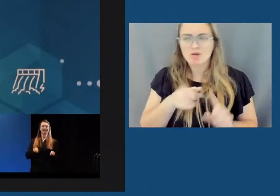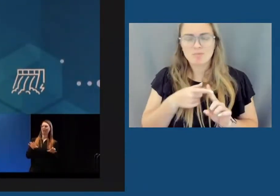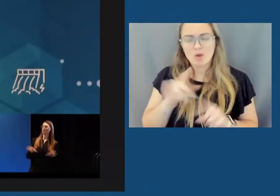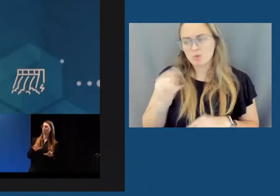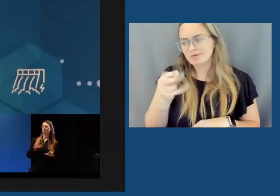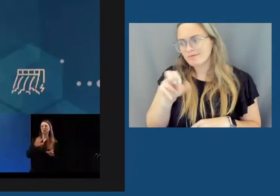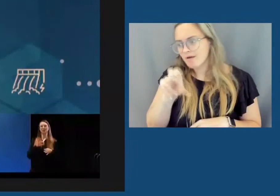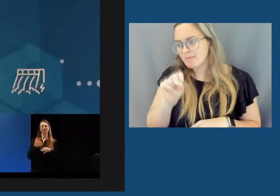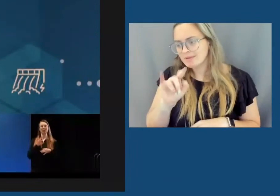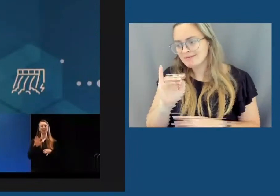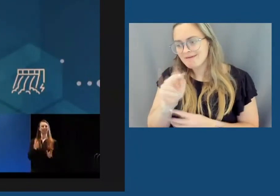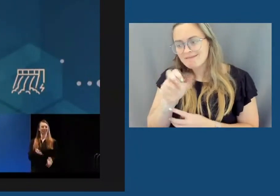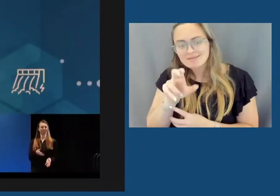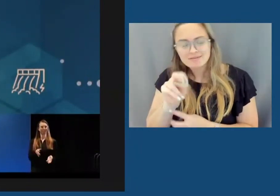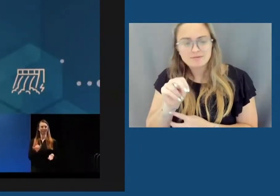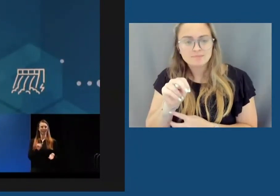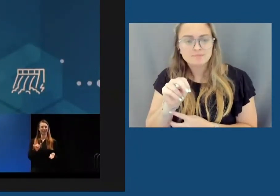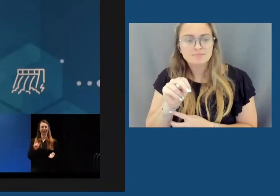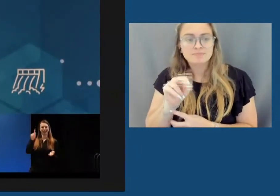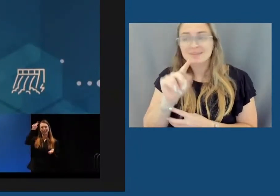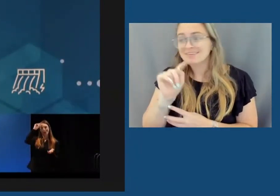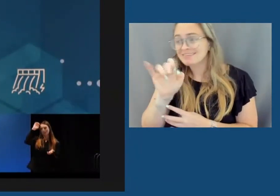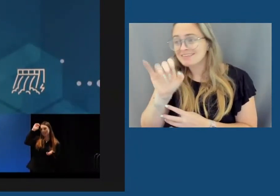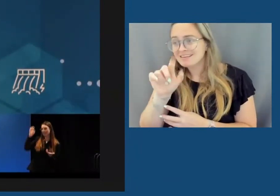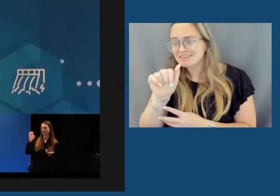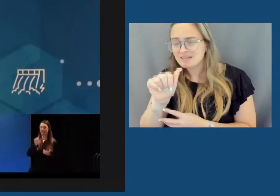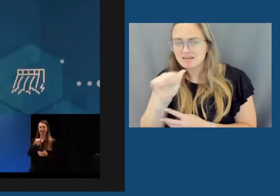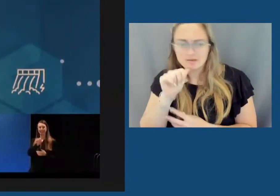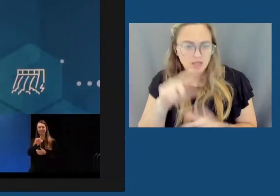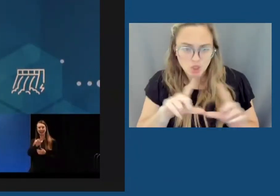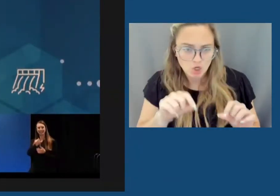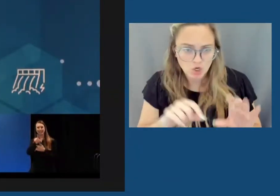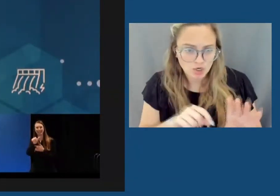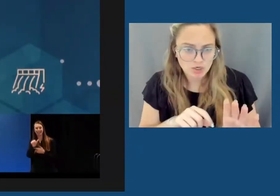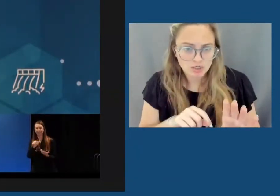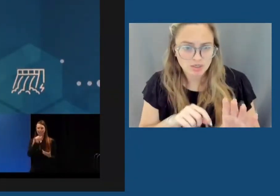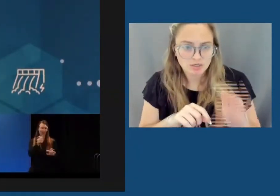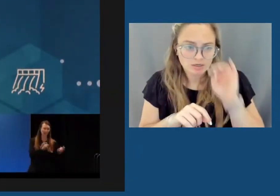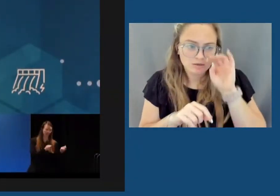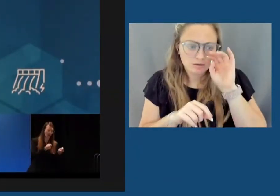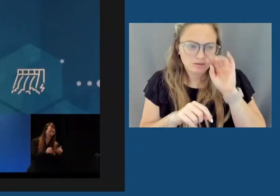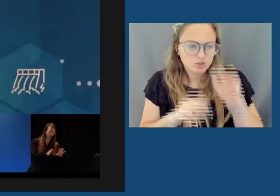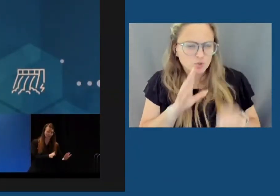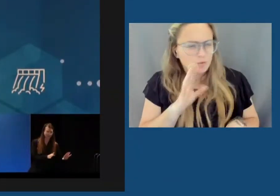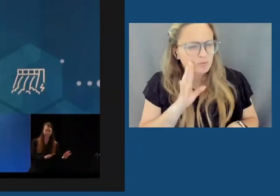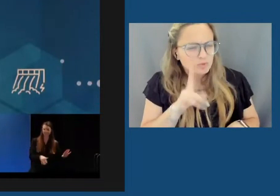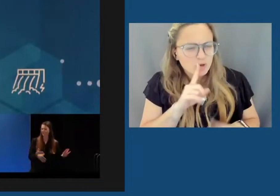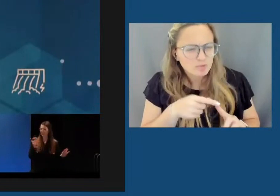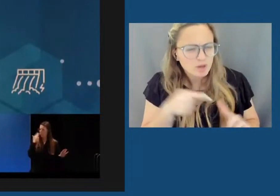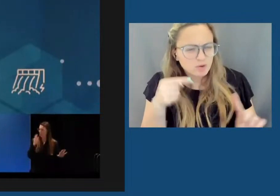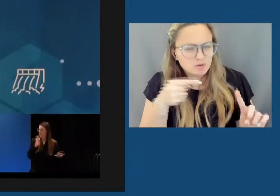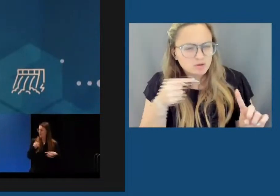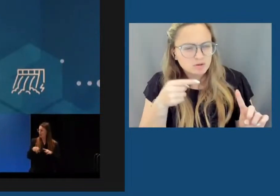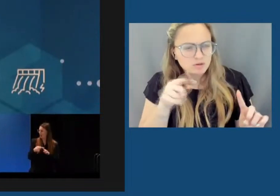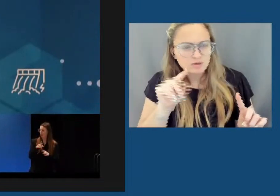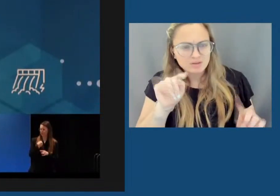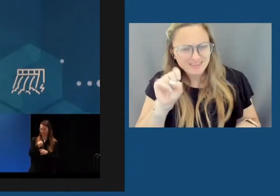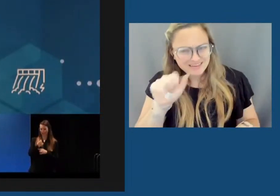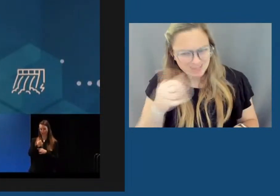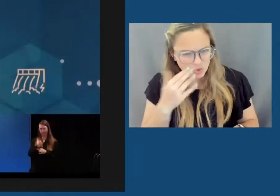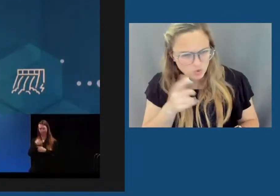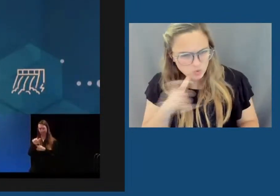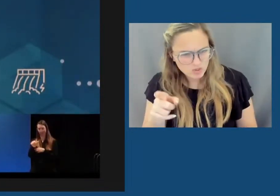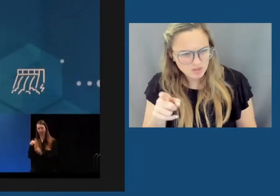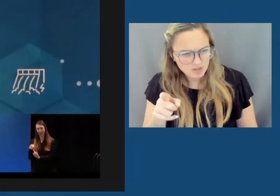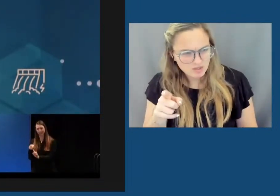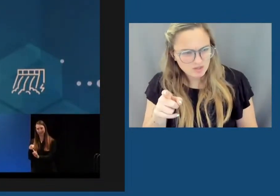Edison, Tesla, not the car. You know what I'm talking, Nikola Tesla, you know who he is, right? The giant